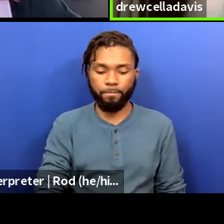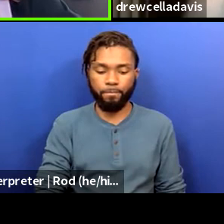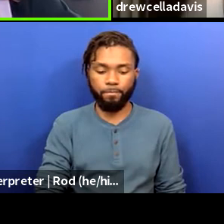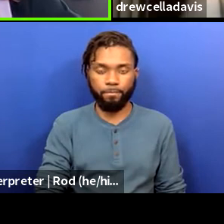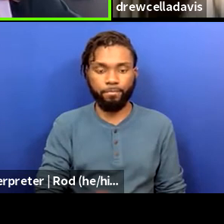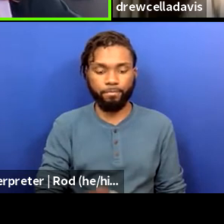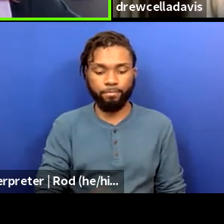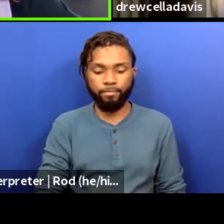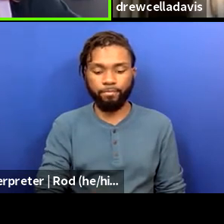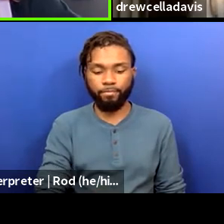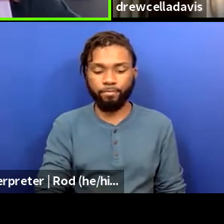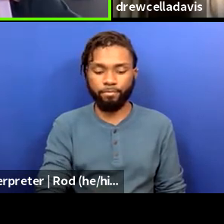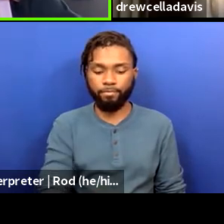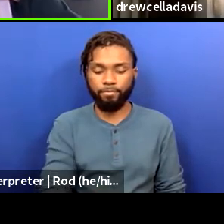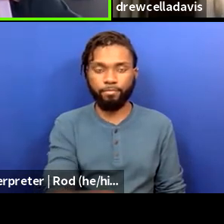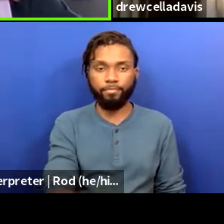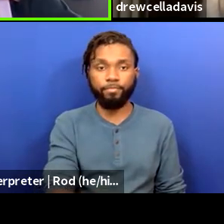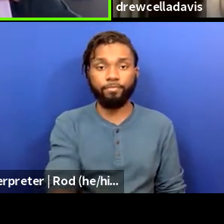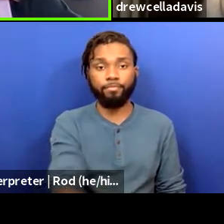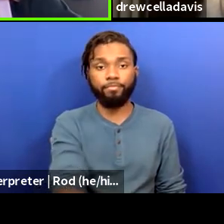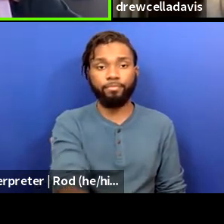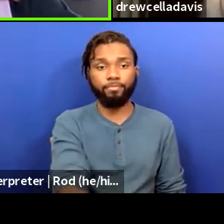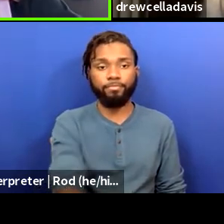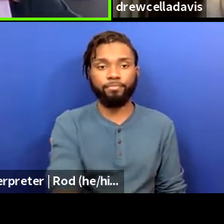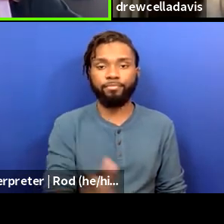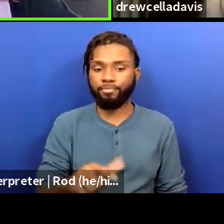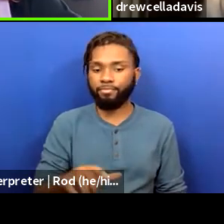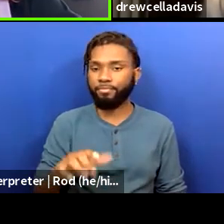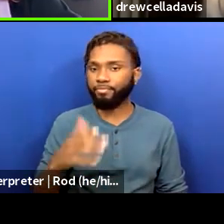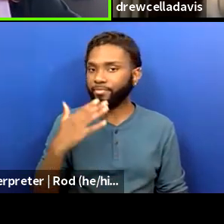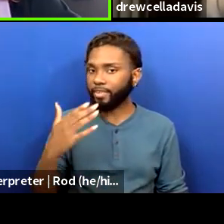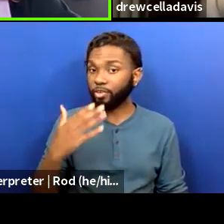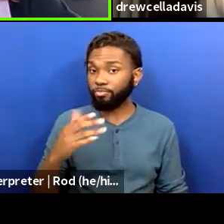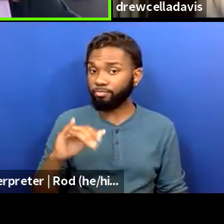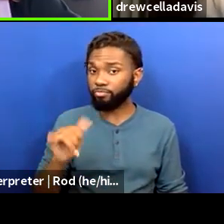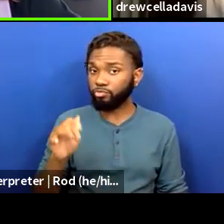Thank you. James, is there anything you'd like to add?